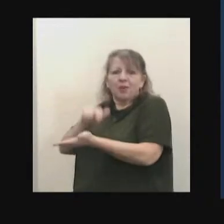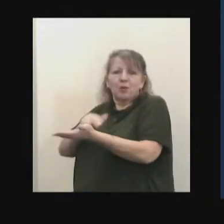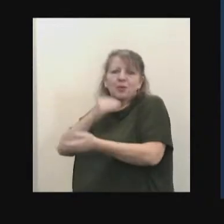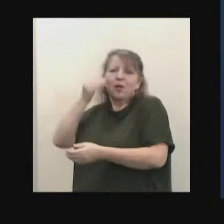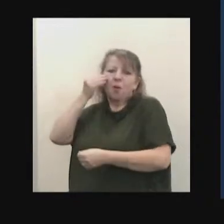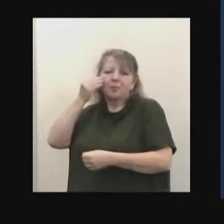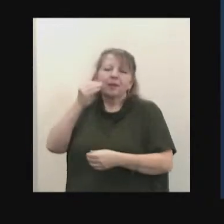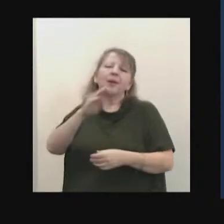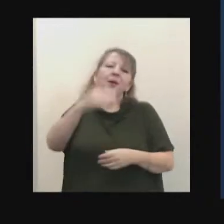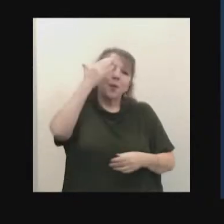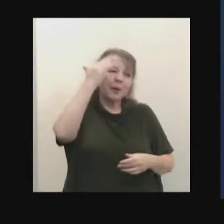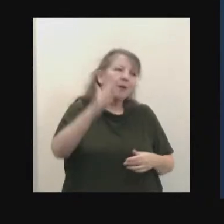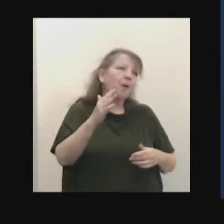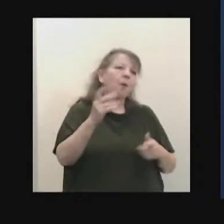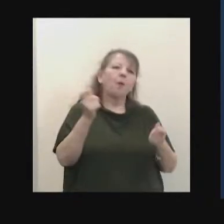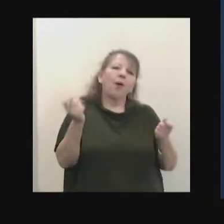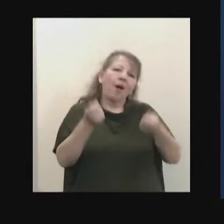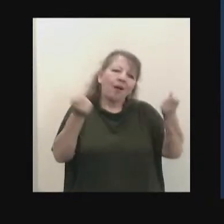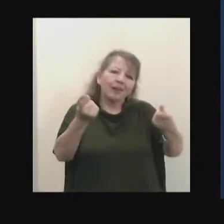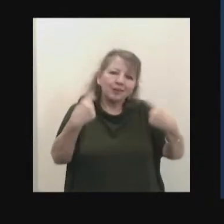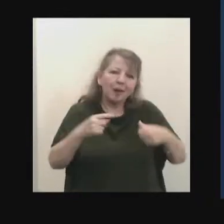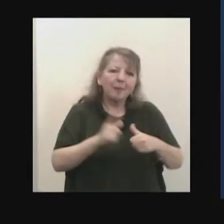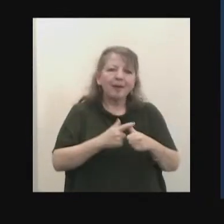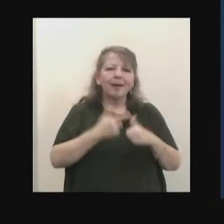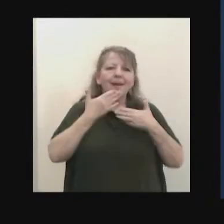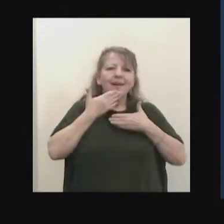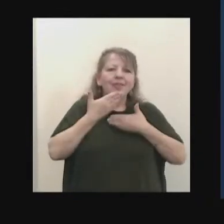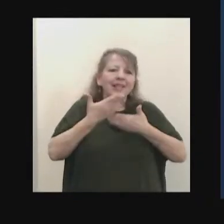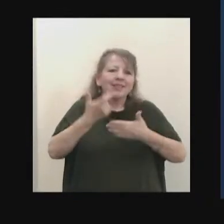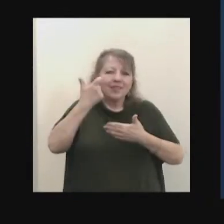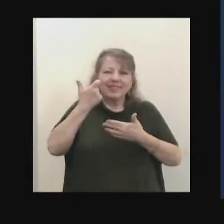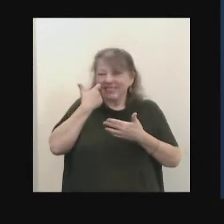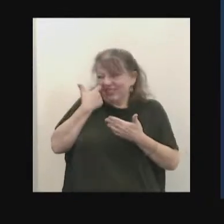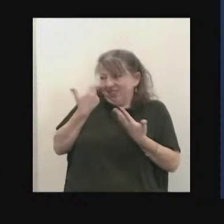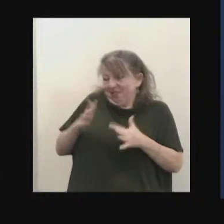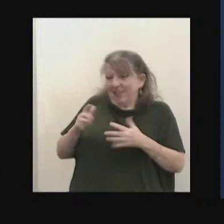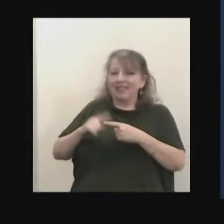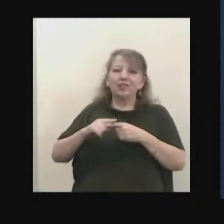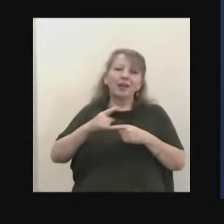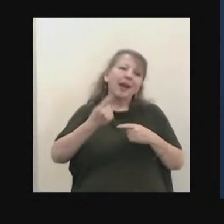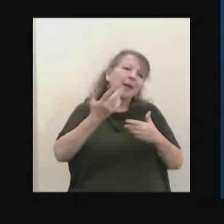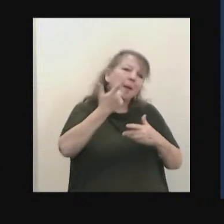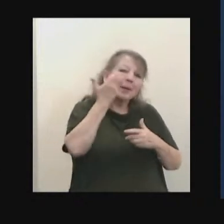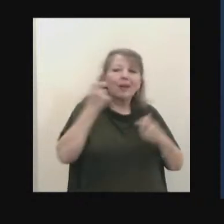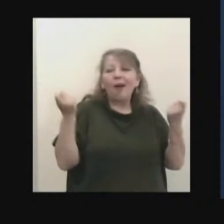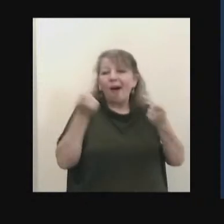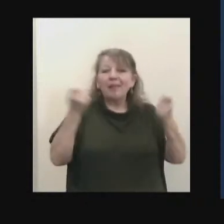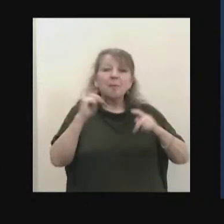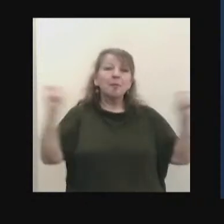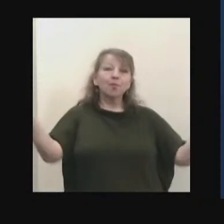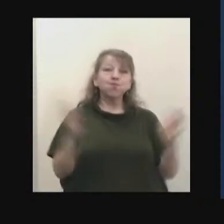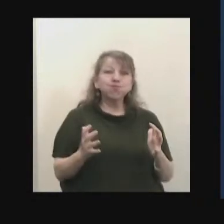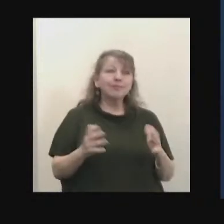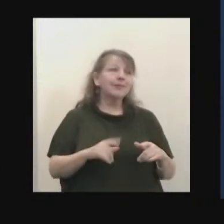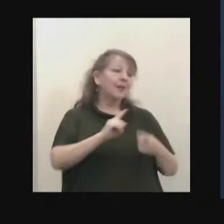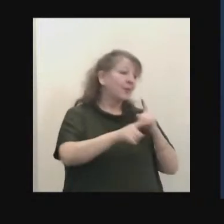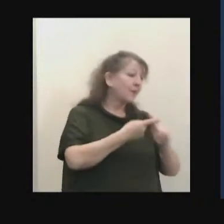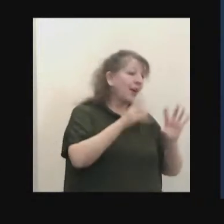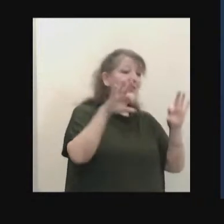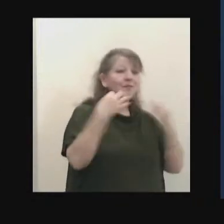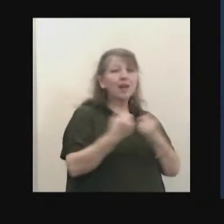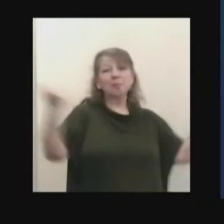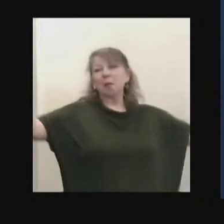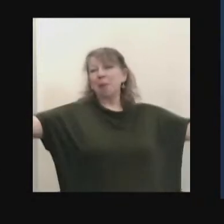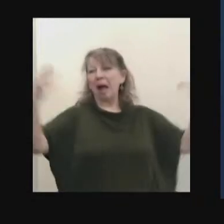had Thanksgiving. People were getting together during the Thanksgiving holiday with friends and family from out of town that they don't